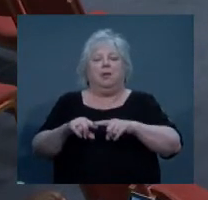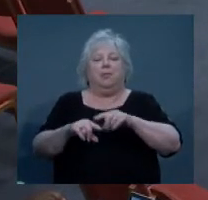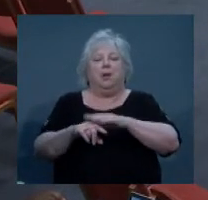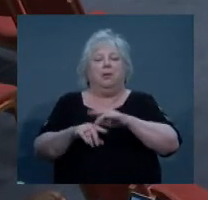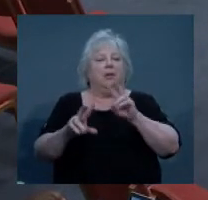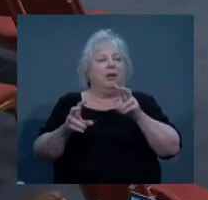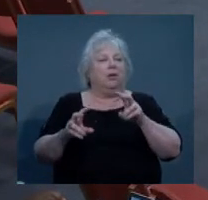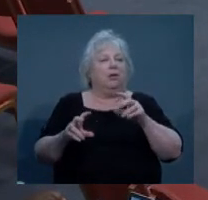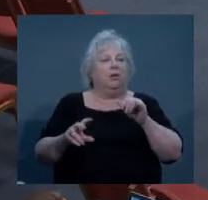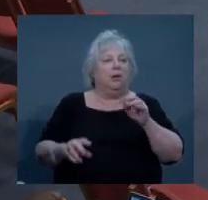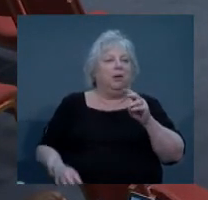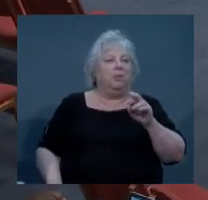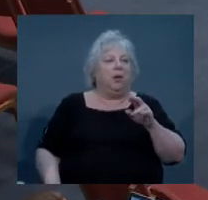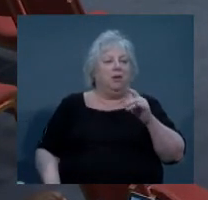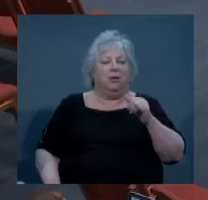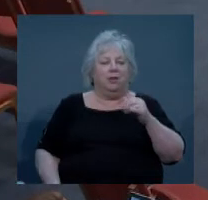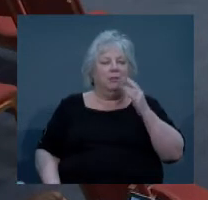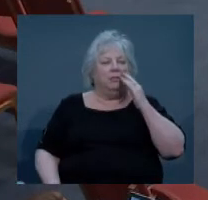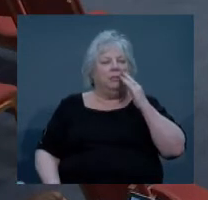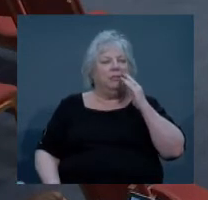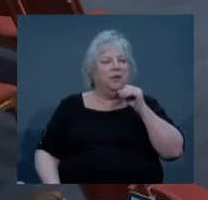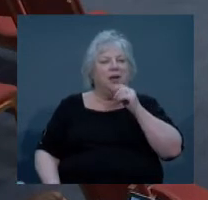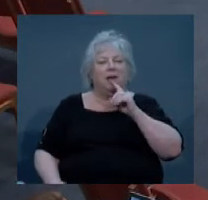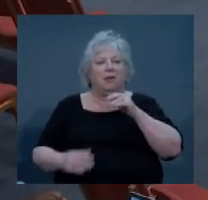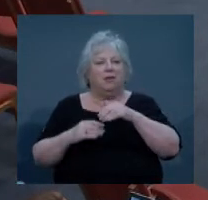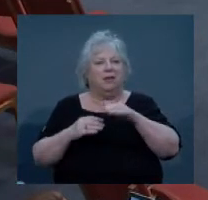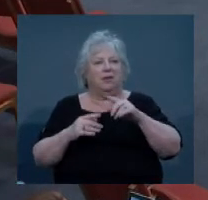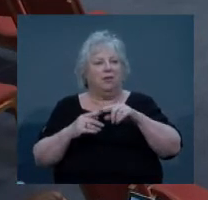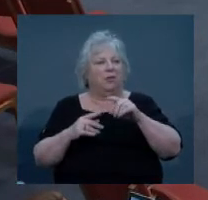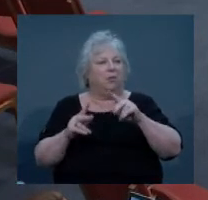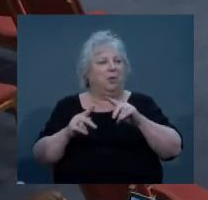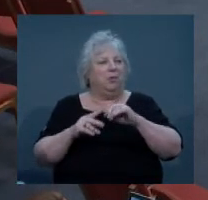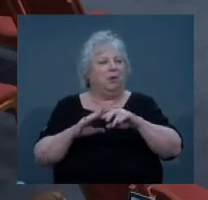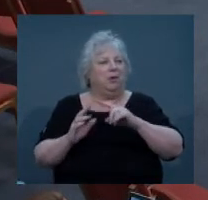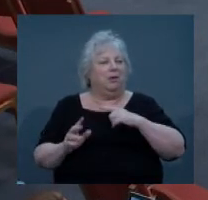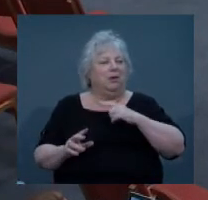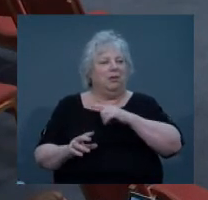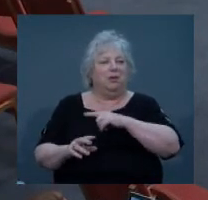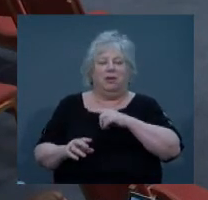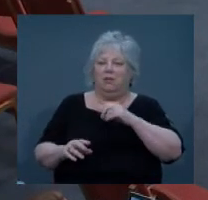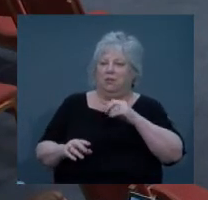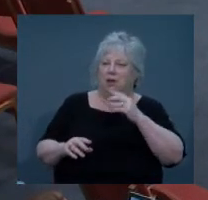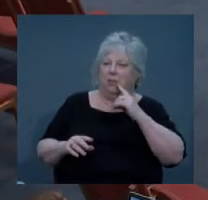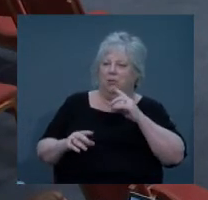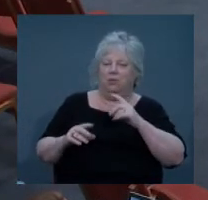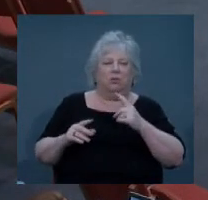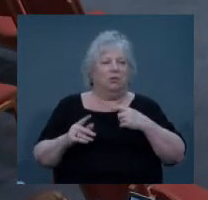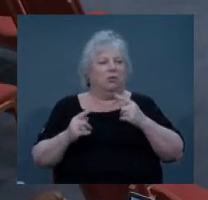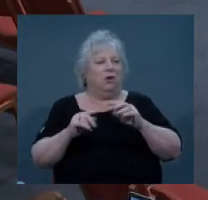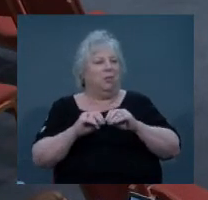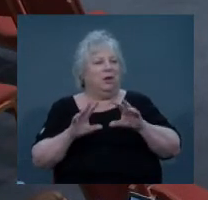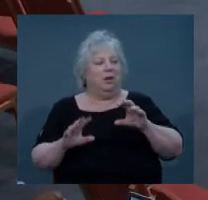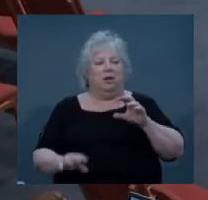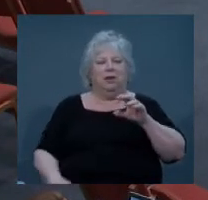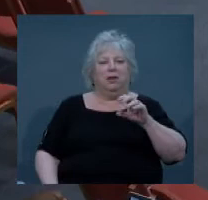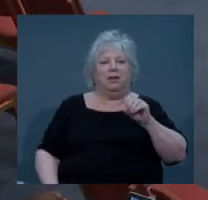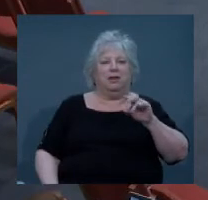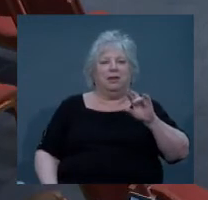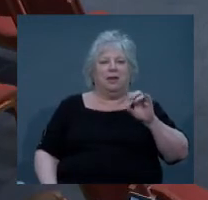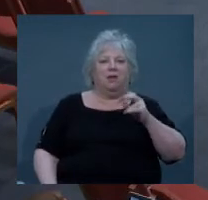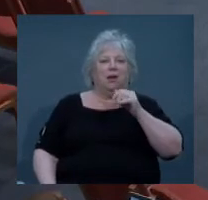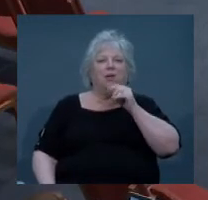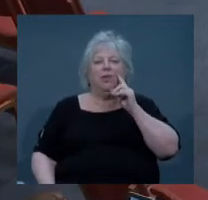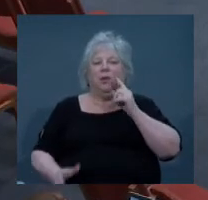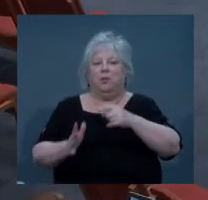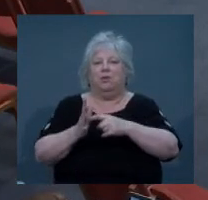Richardson, you know I did not forward this piece of legislation. Well, I'm just trying to be clear on it because it was quite I don't confusing. think it'll take too long